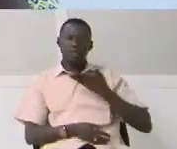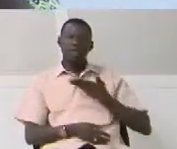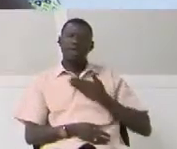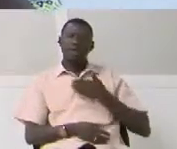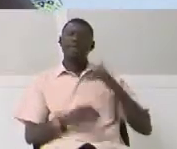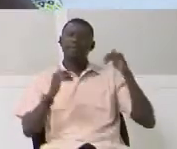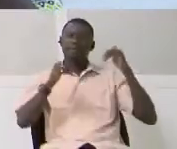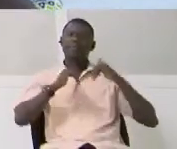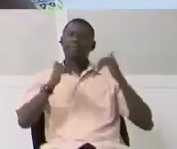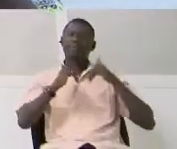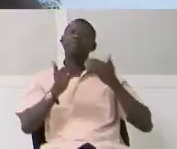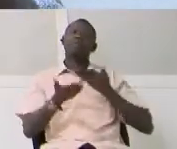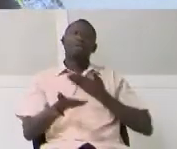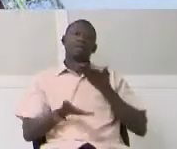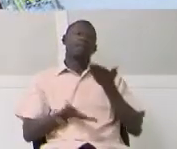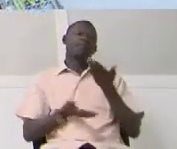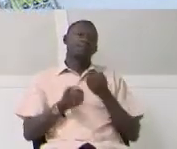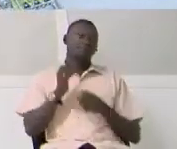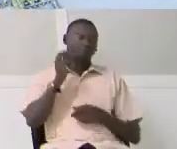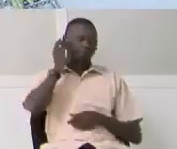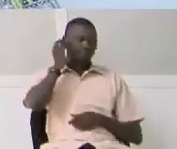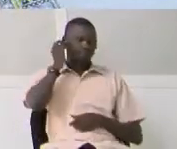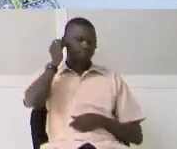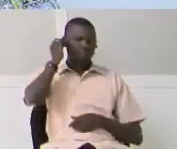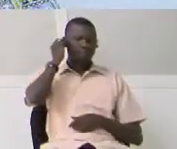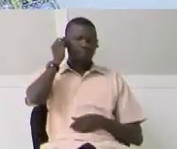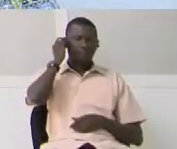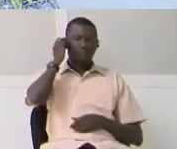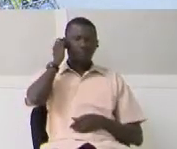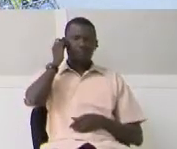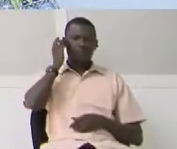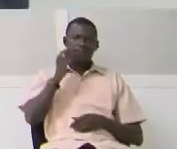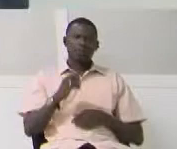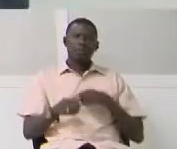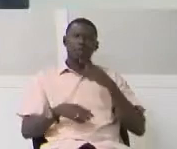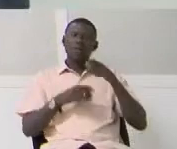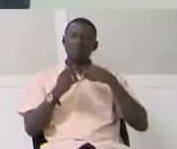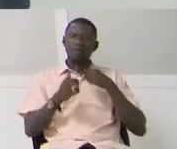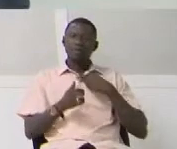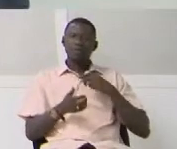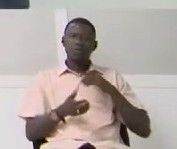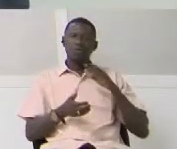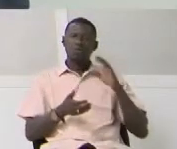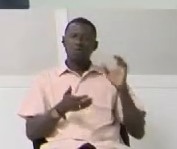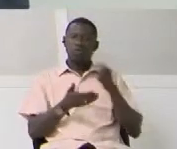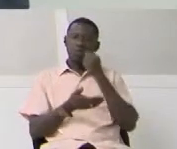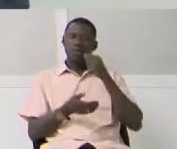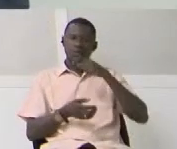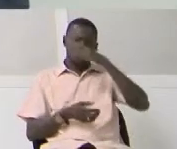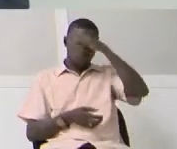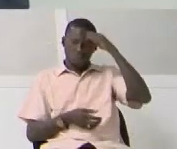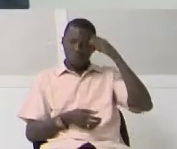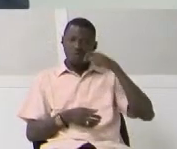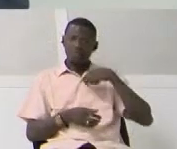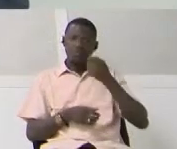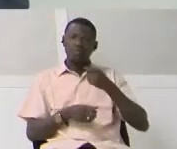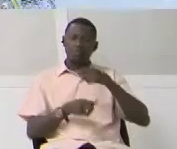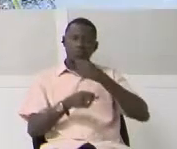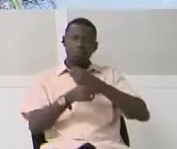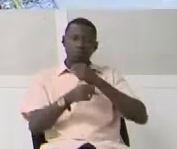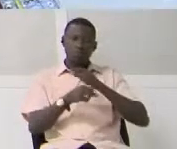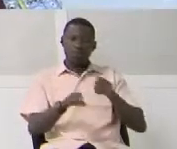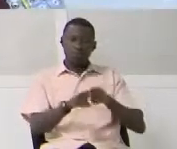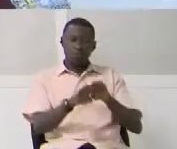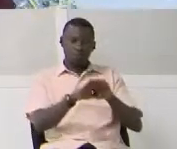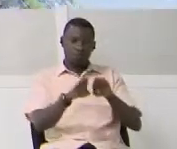I called him on that Wednesday, but he said he was in a meeting. Did you eventually get that contract? Ganaw bi nak ndax mu jonga am contract bi.